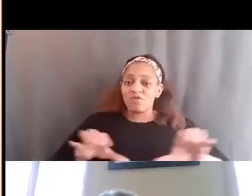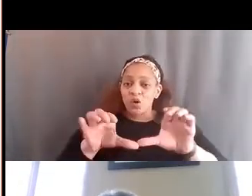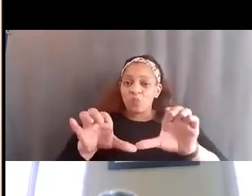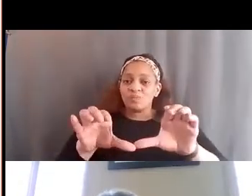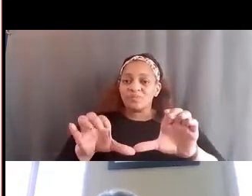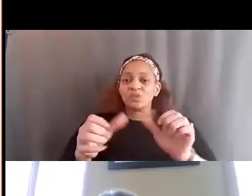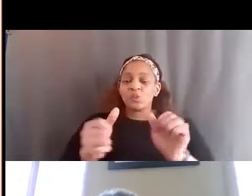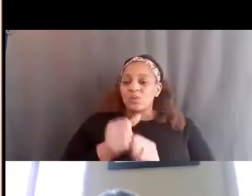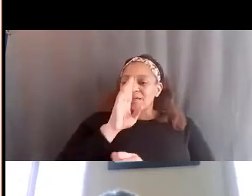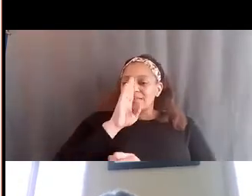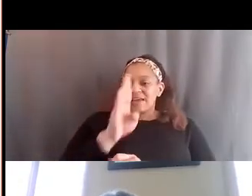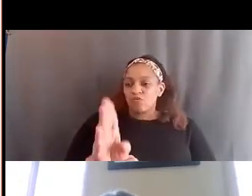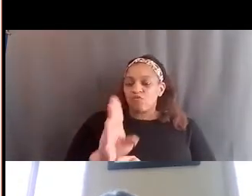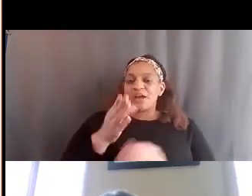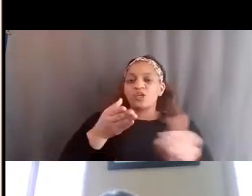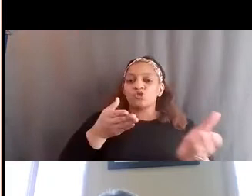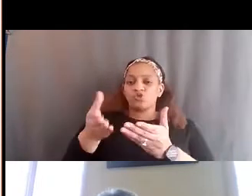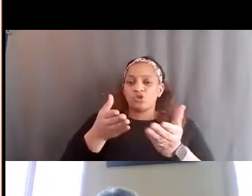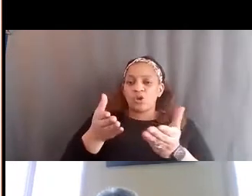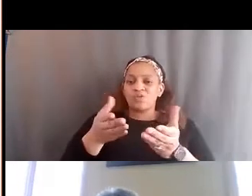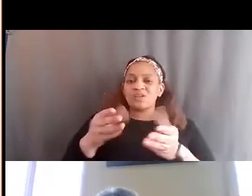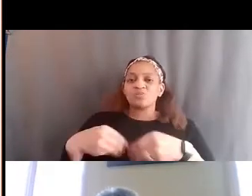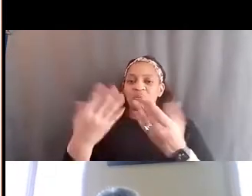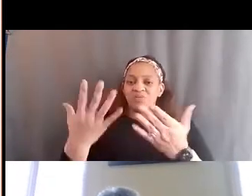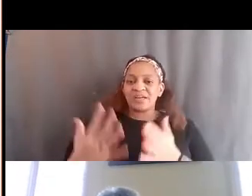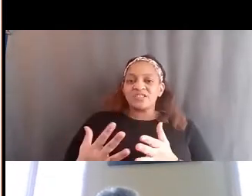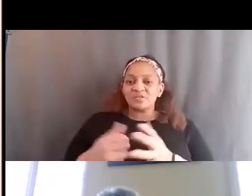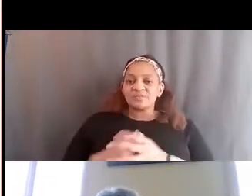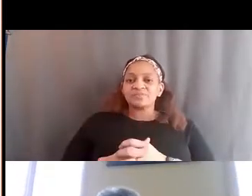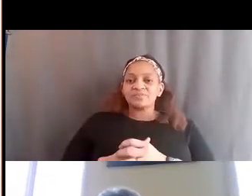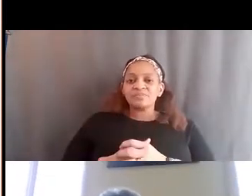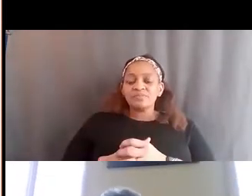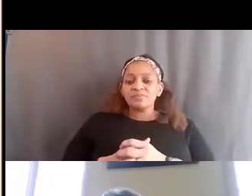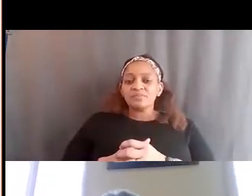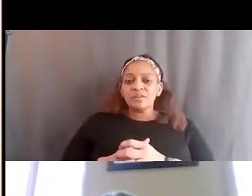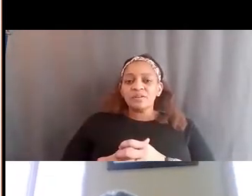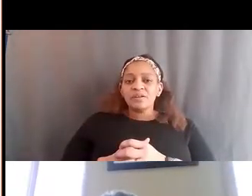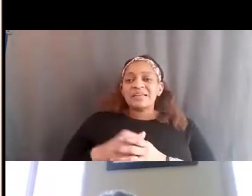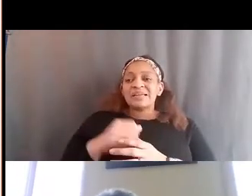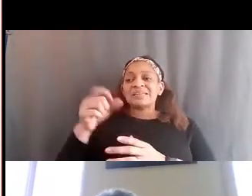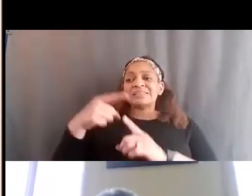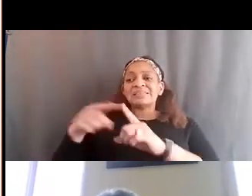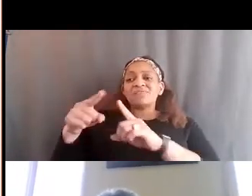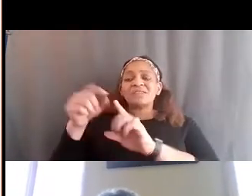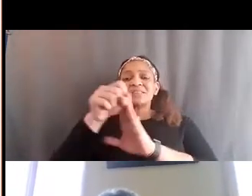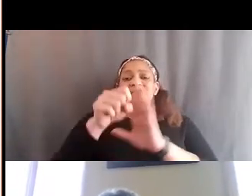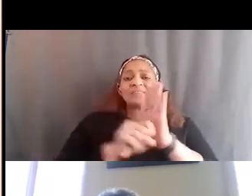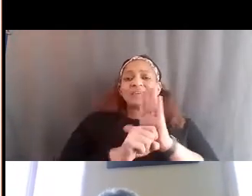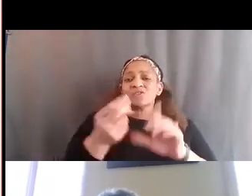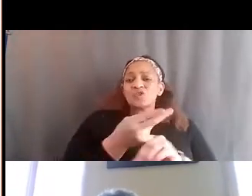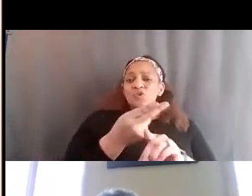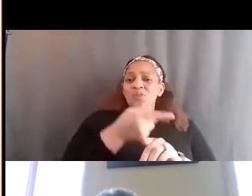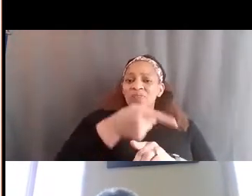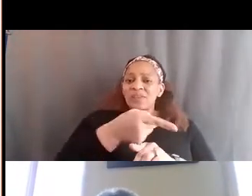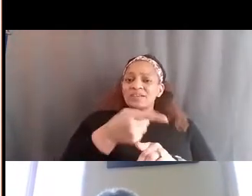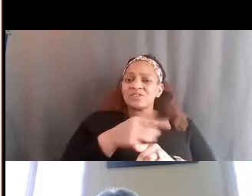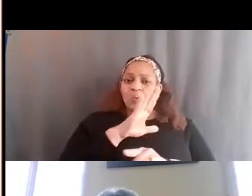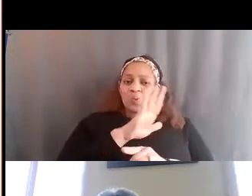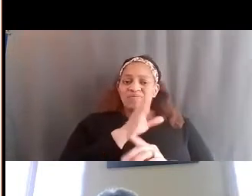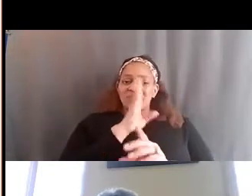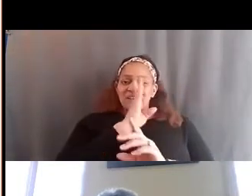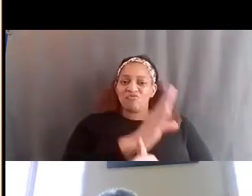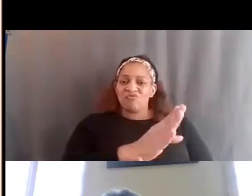service providers. States use this with managed care organizations, but there's an opportunity to use it with direct